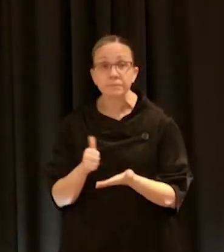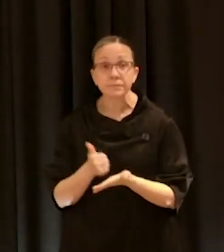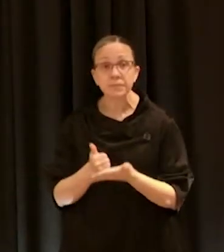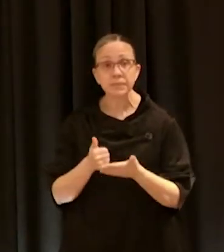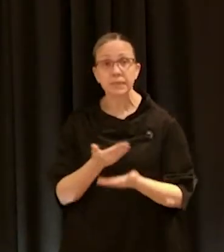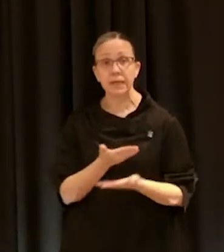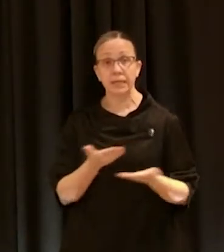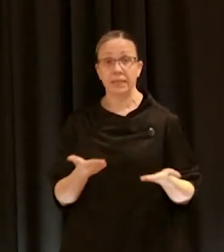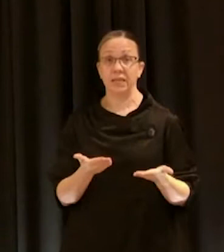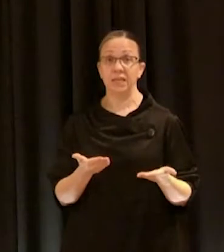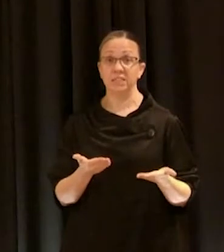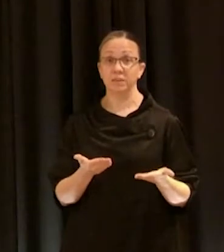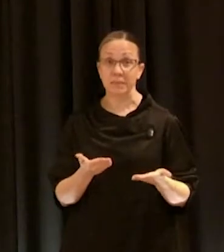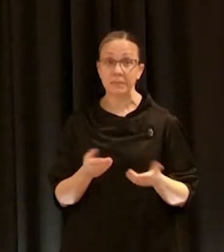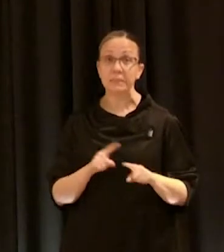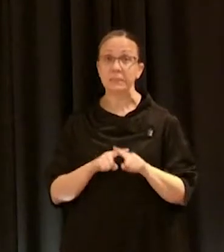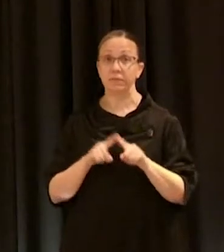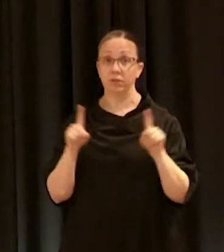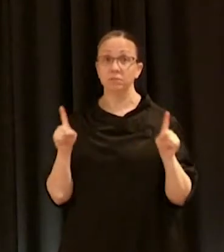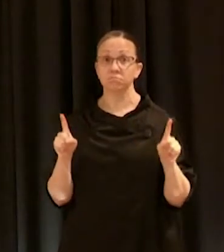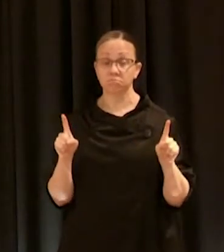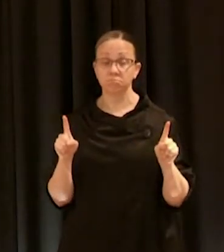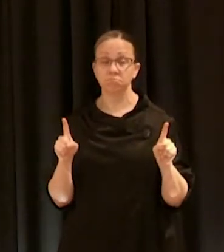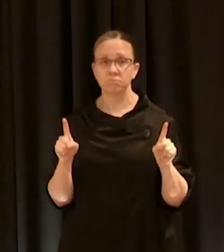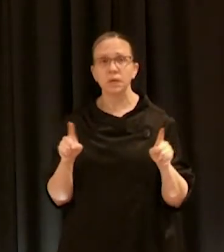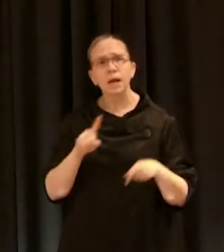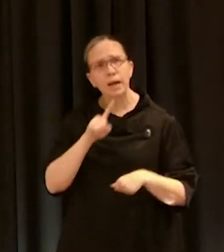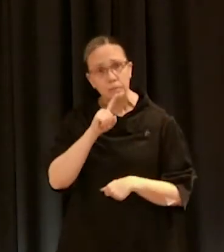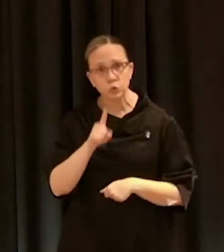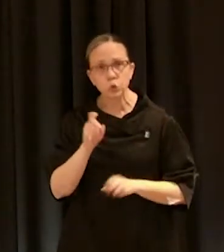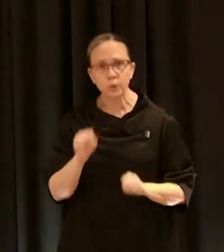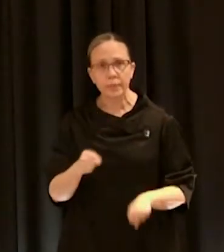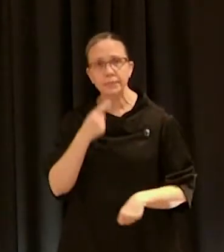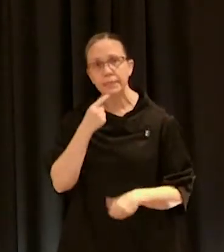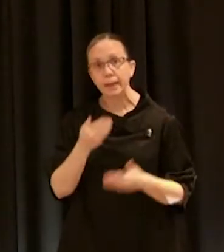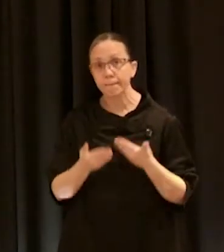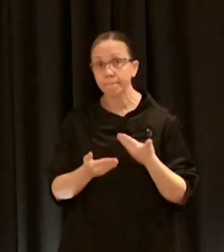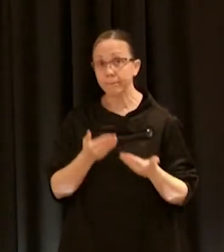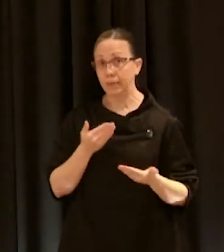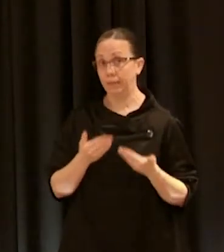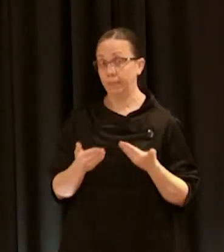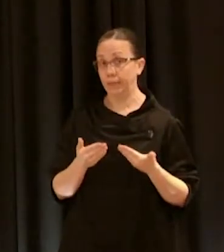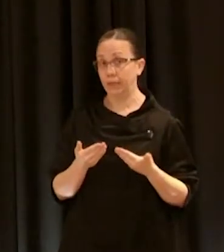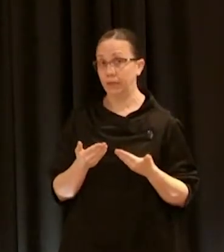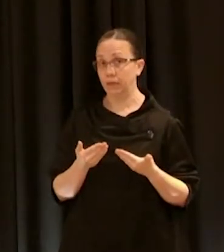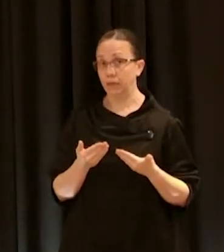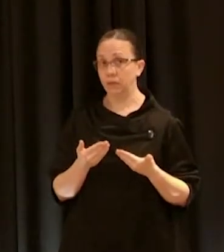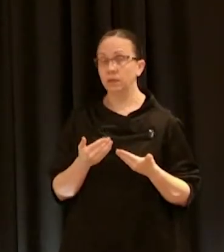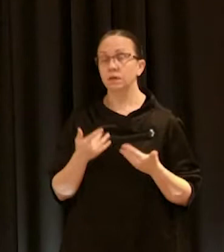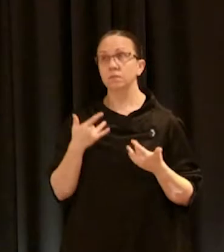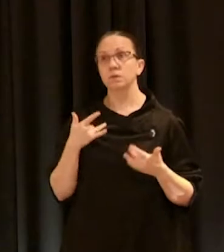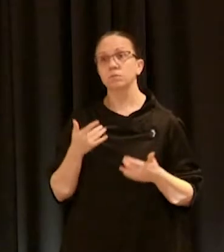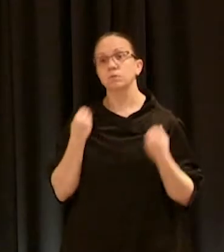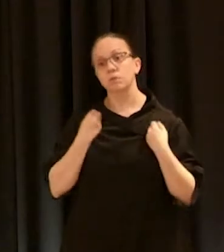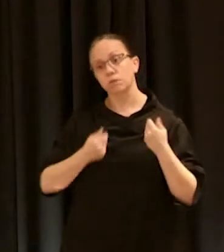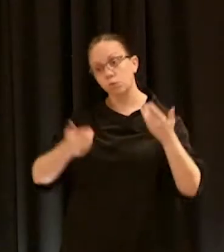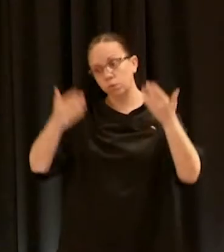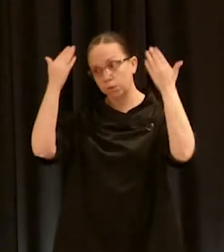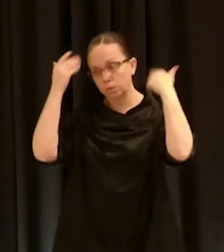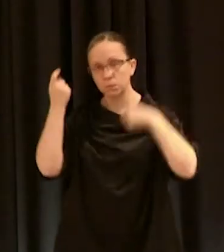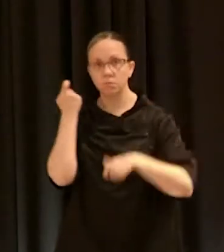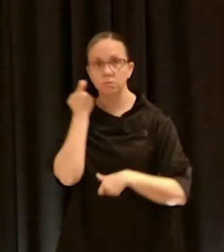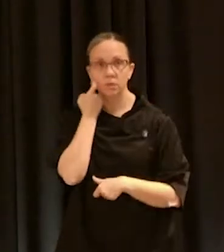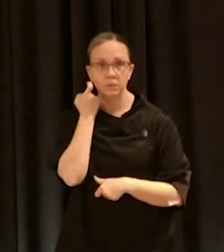Amen. Things have been a little unique, and I'm sure we could say maybe even a little overbearing the last